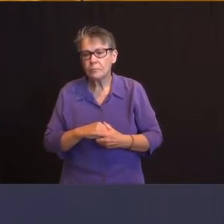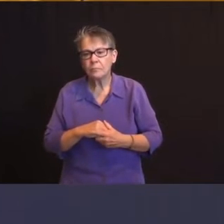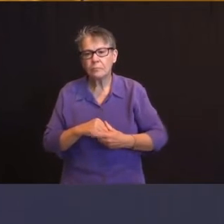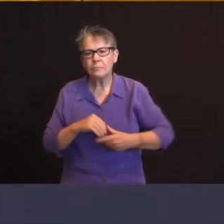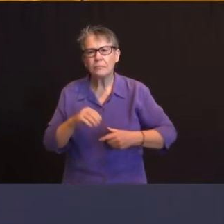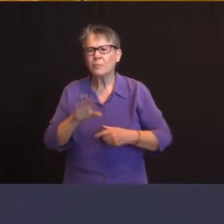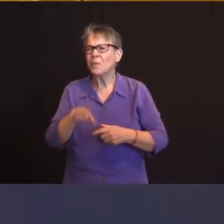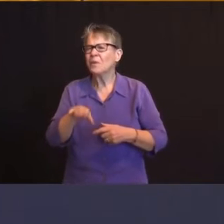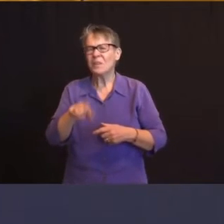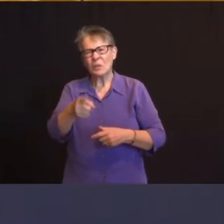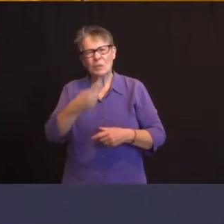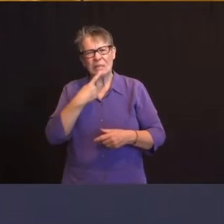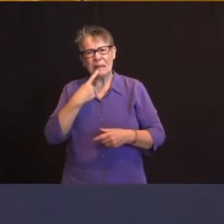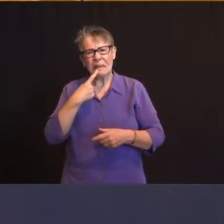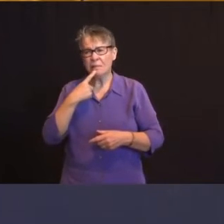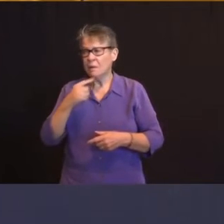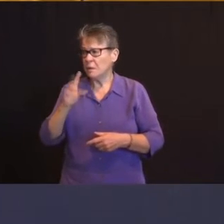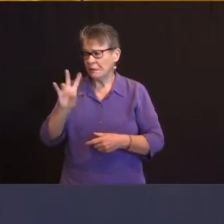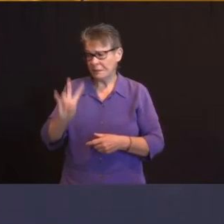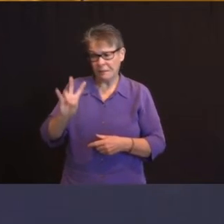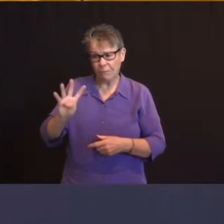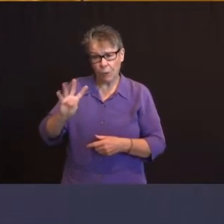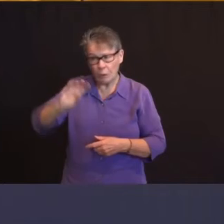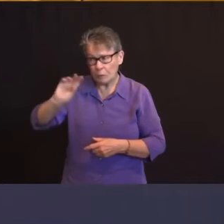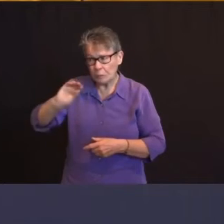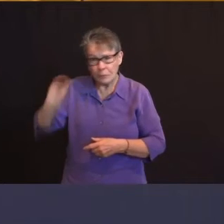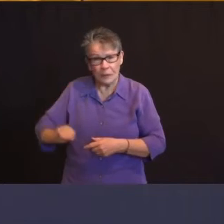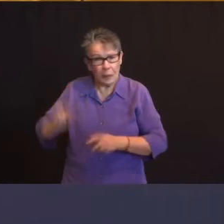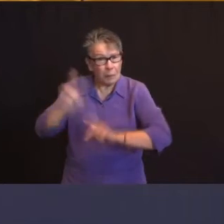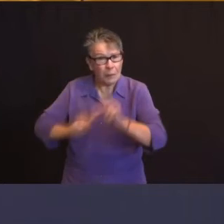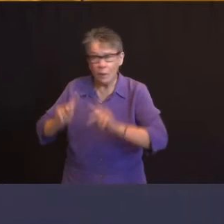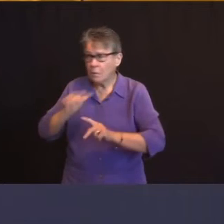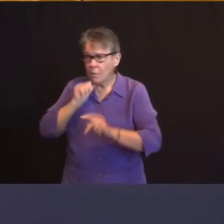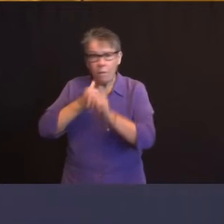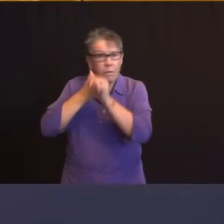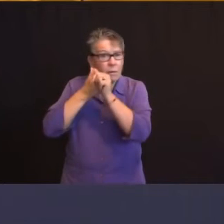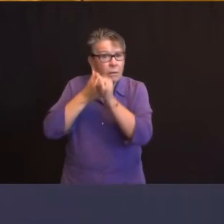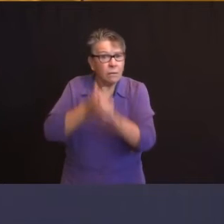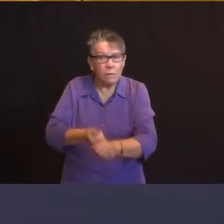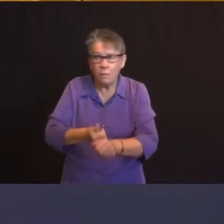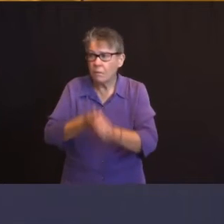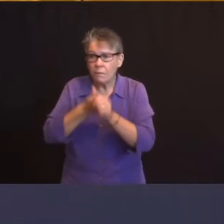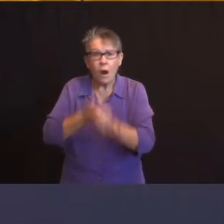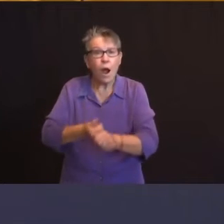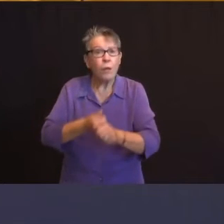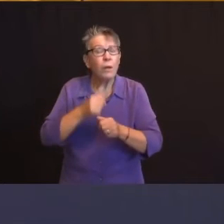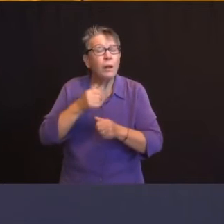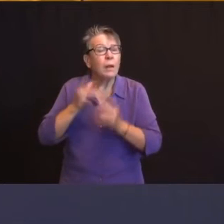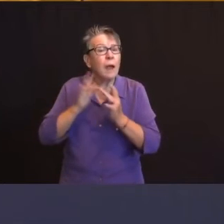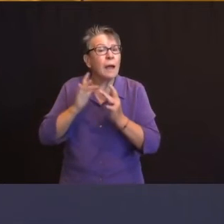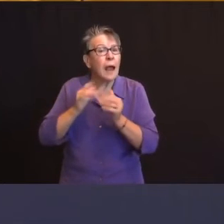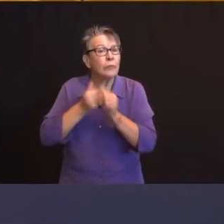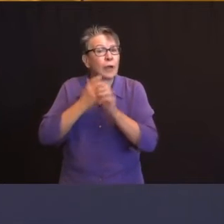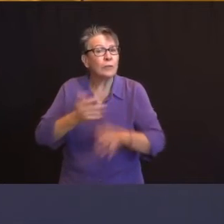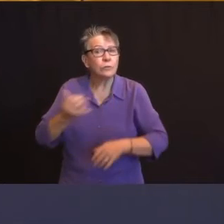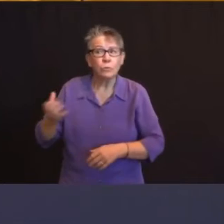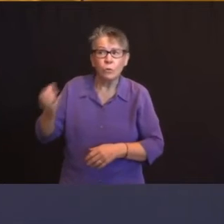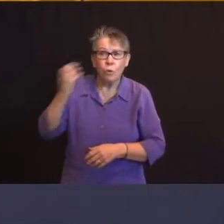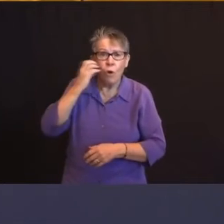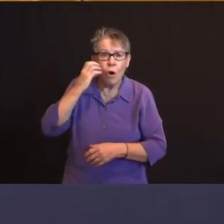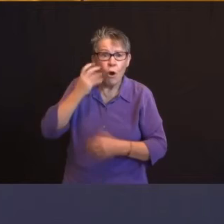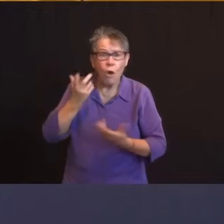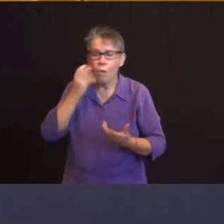working with contact tracers, to quote you, Governor, come on, man. Really? I